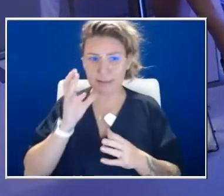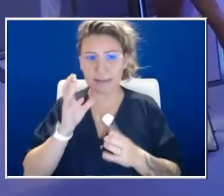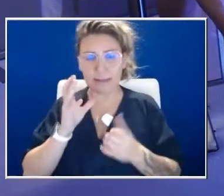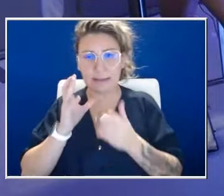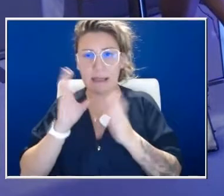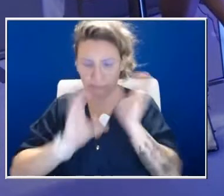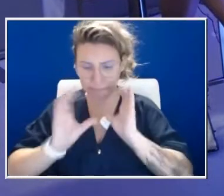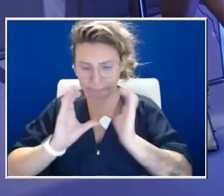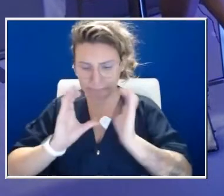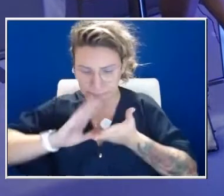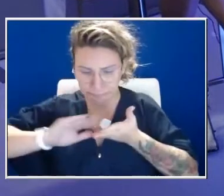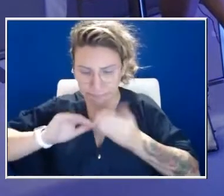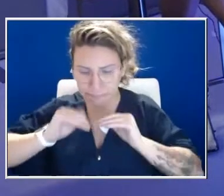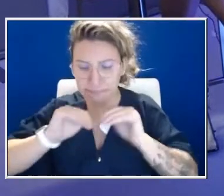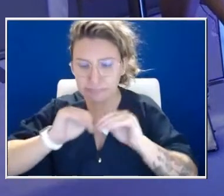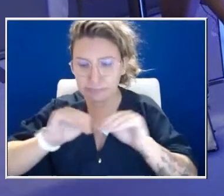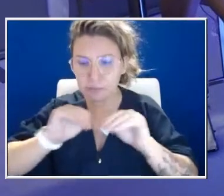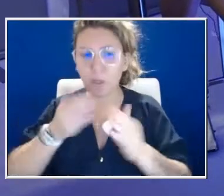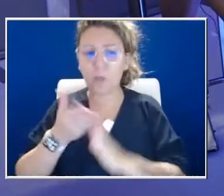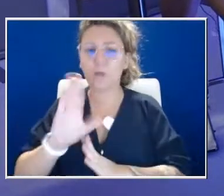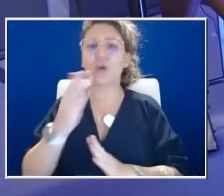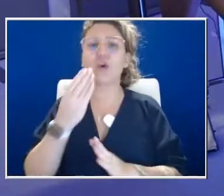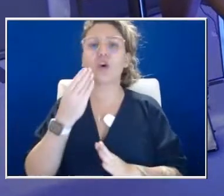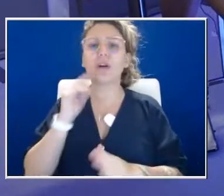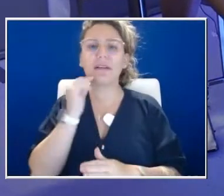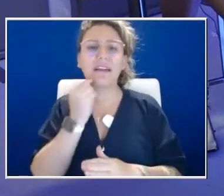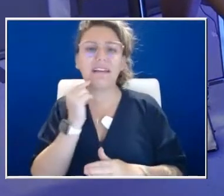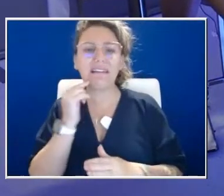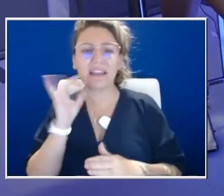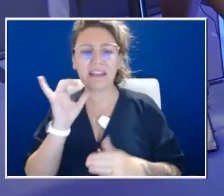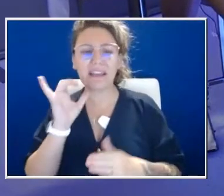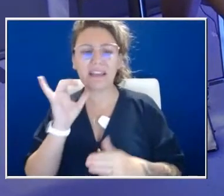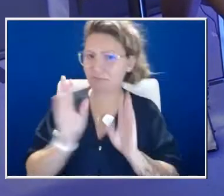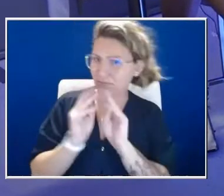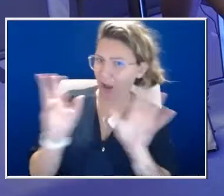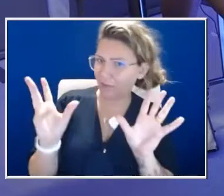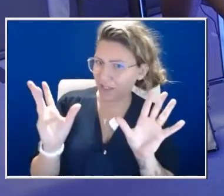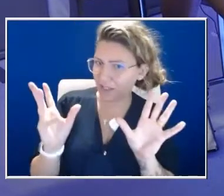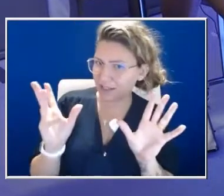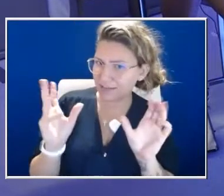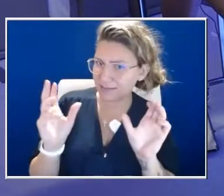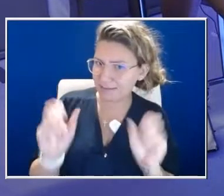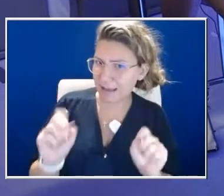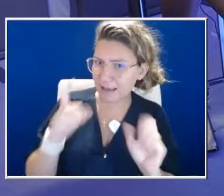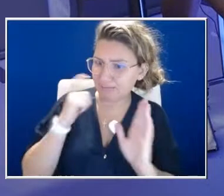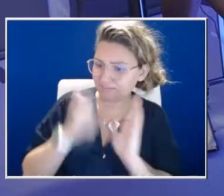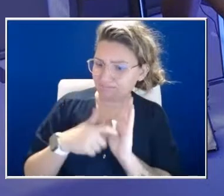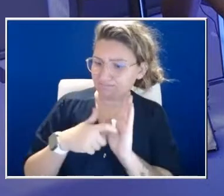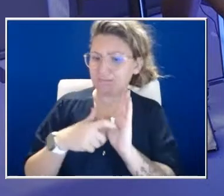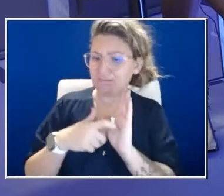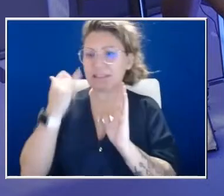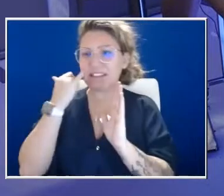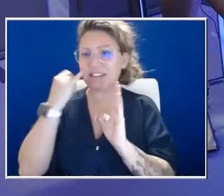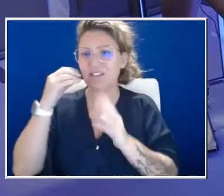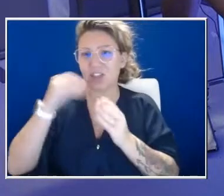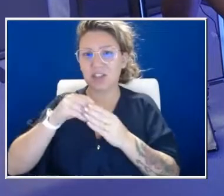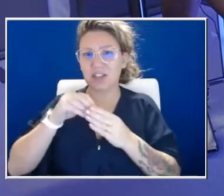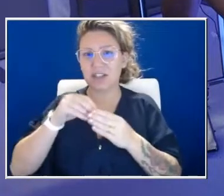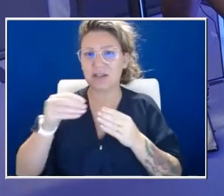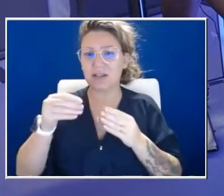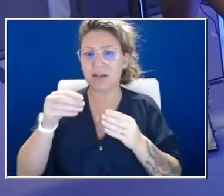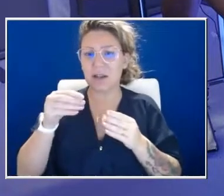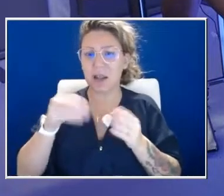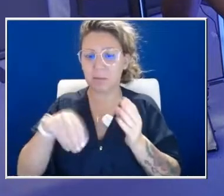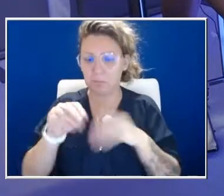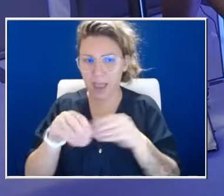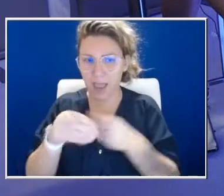doing? Is this something that would probably be pretty obvious? Is that fair to say? If things are in packages, we always say make sure things are in packages